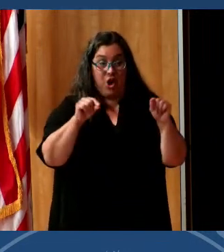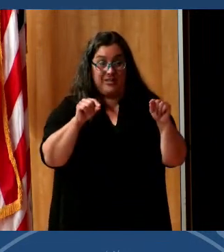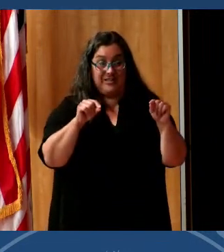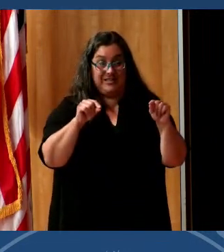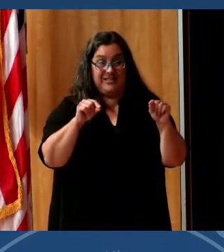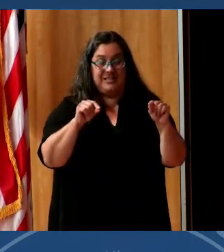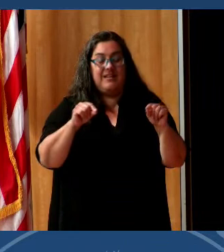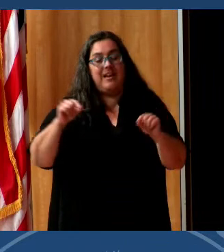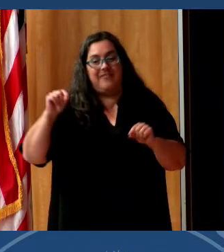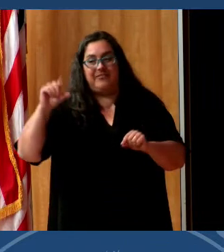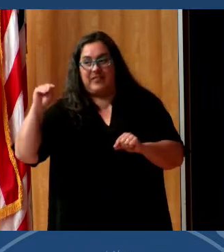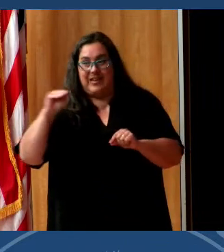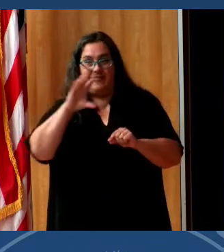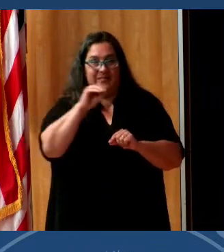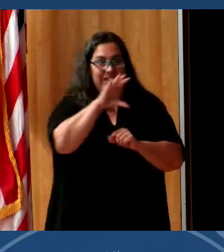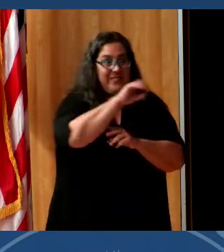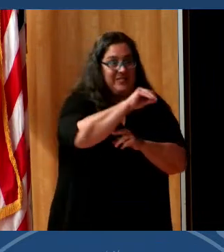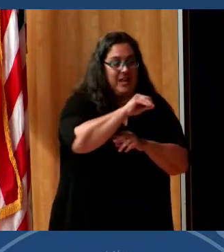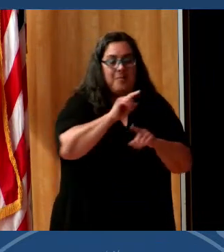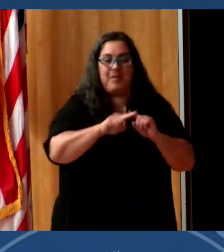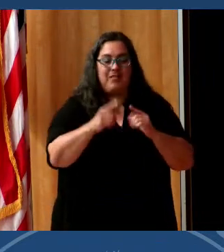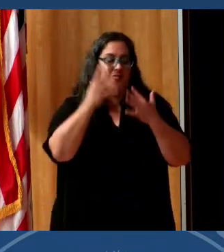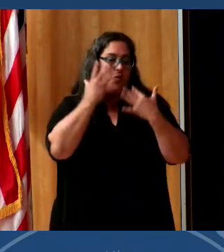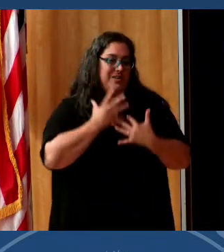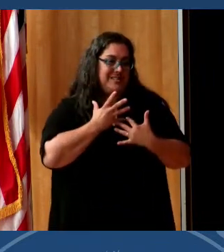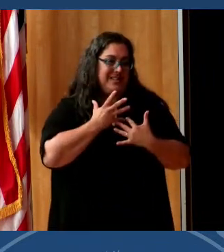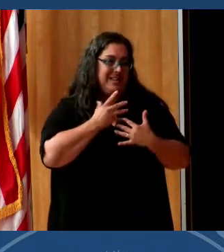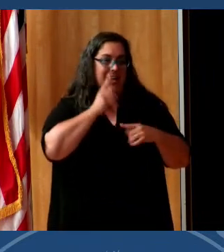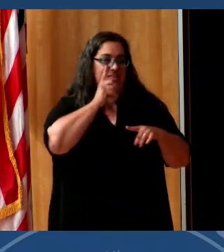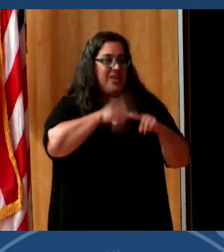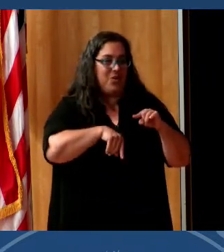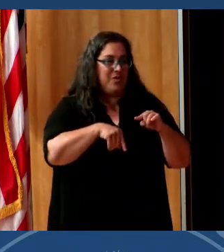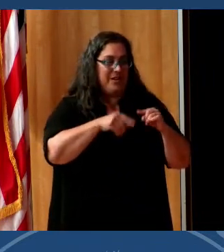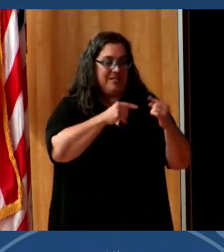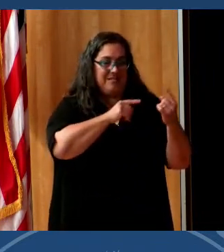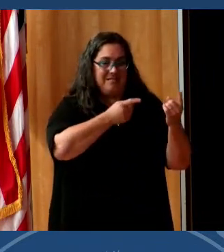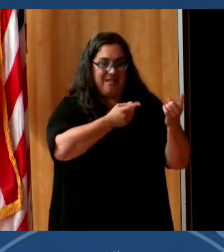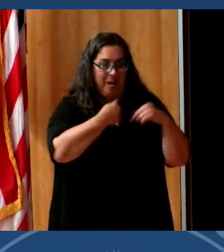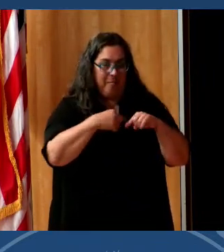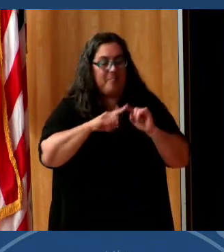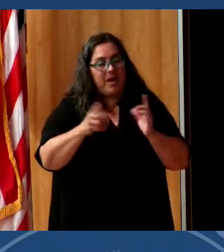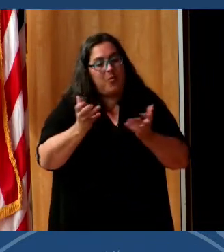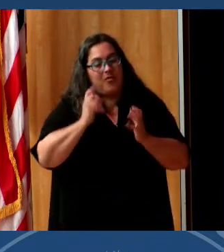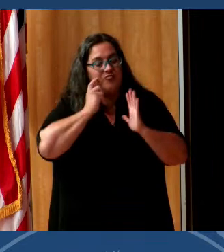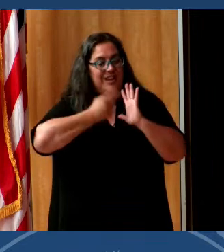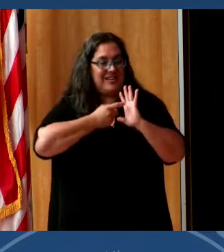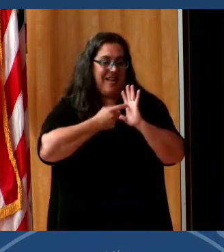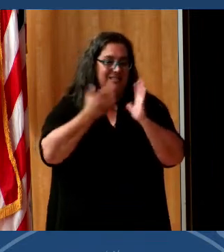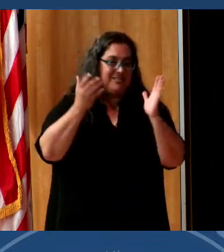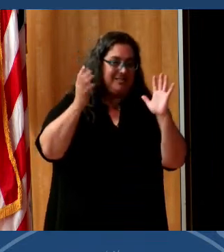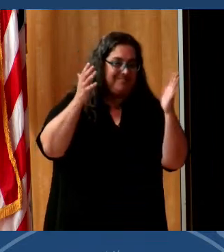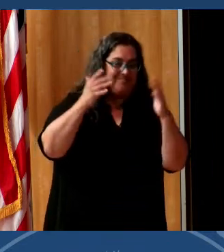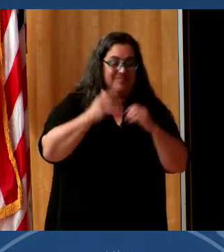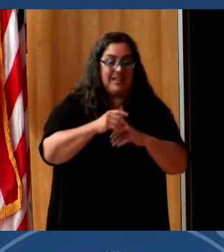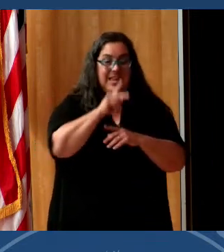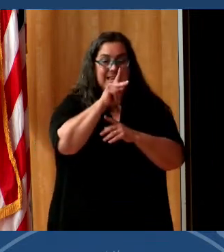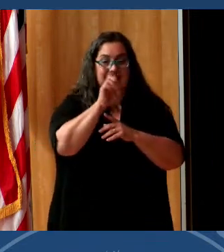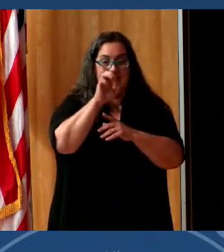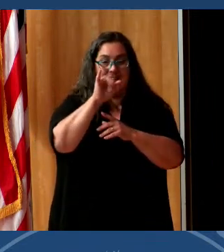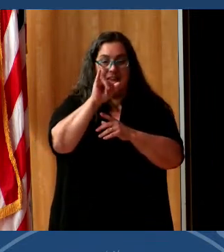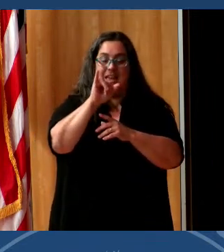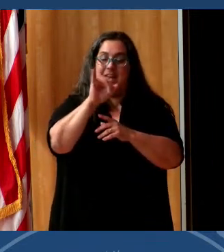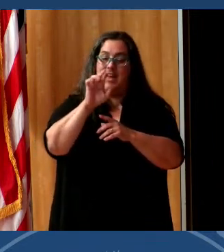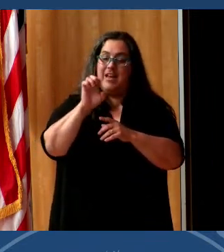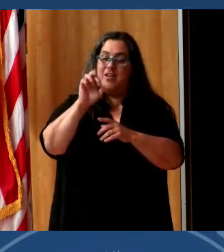Unfortunately, they weren't able to join us tonight, but I do want to recognize them. Kiara